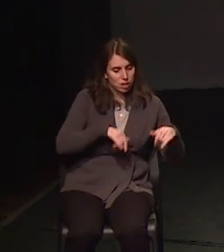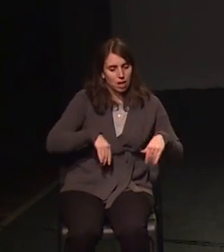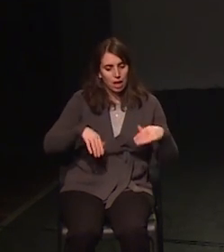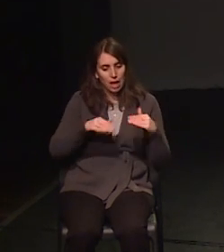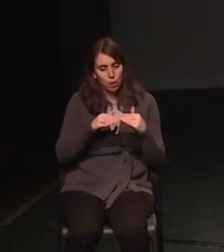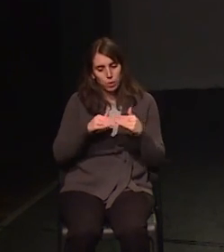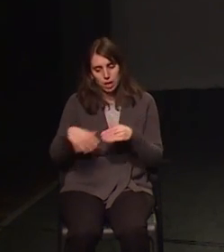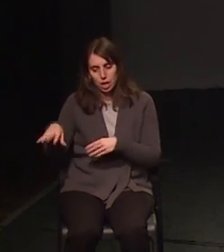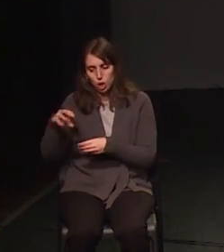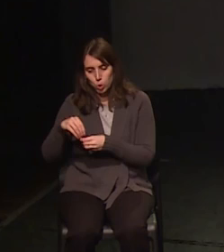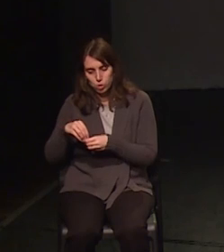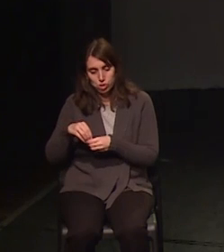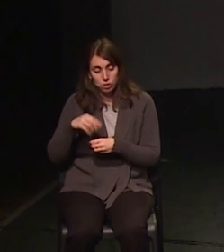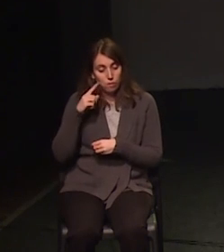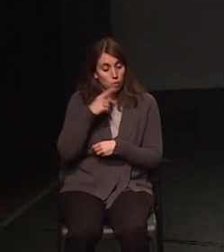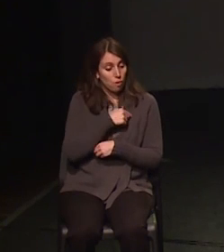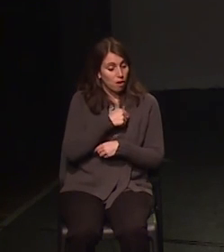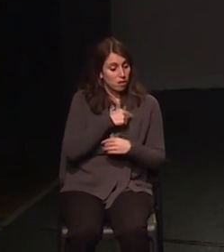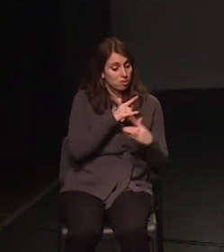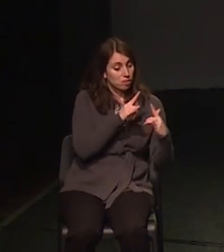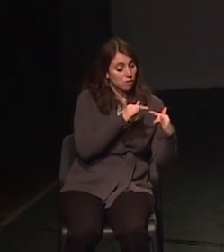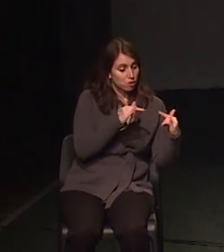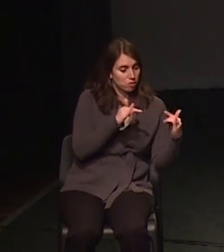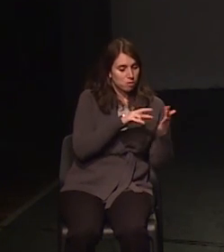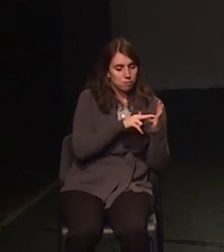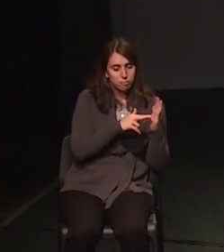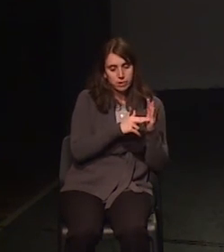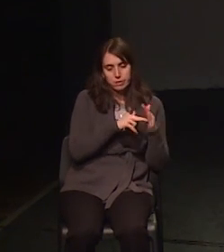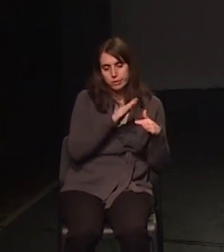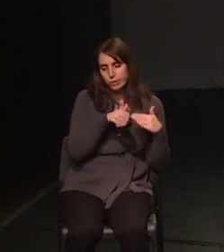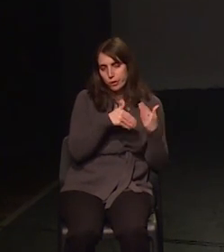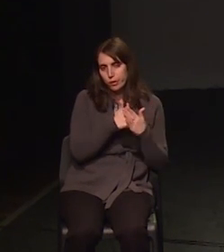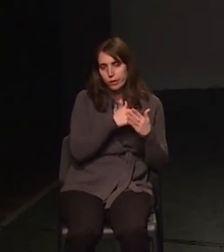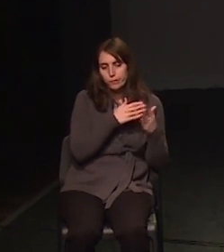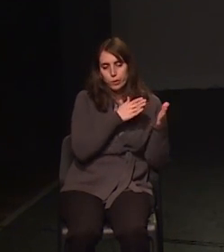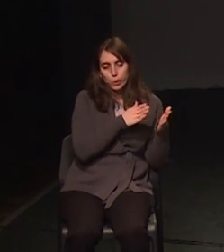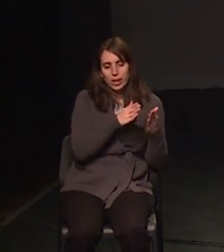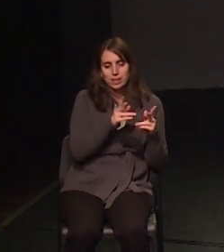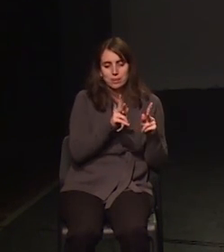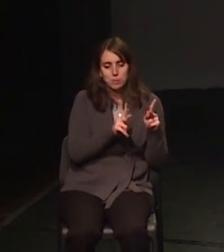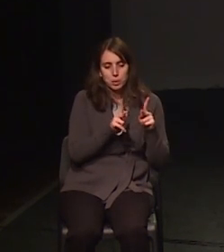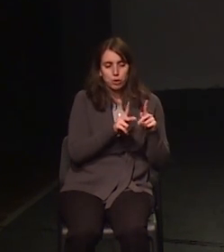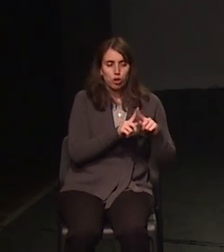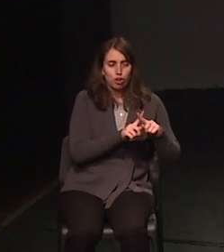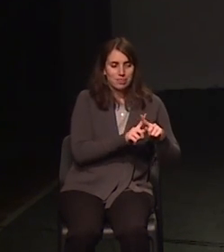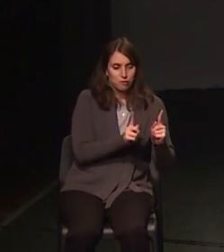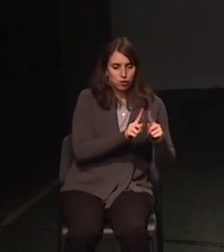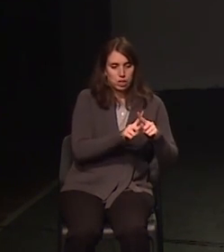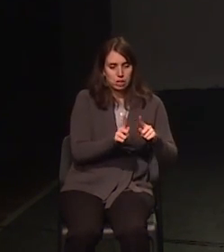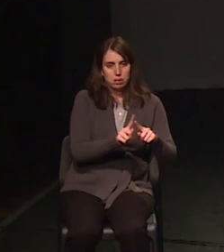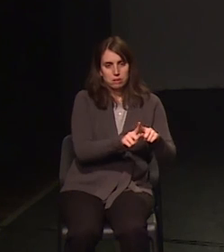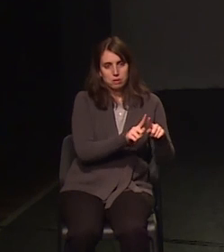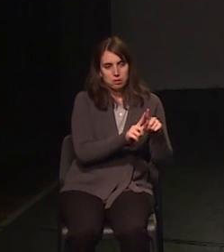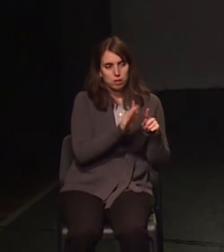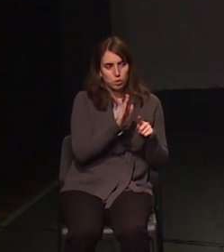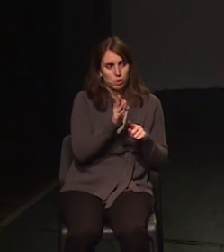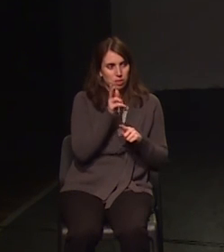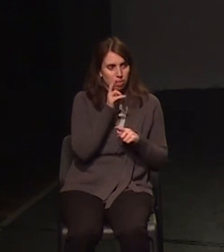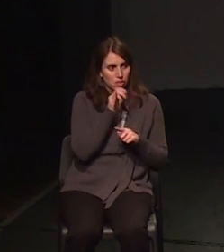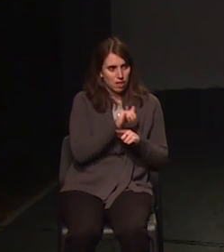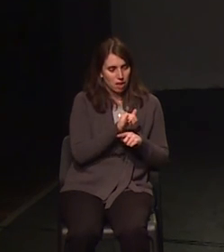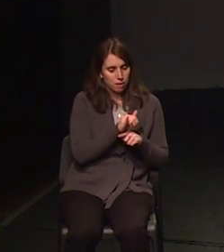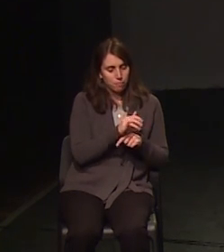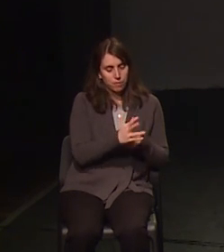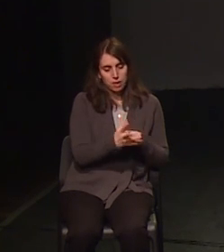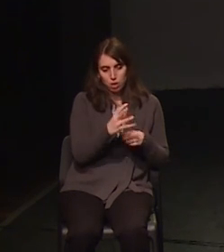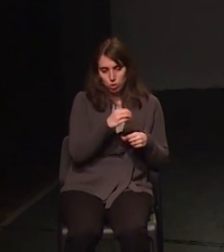diversity includes all of the ways in which people differ, and you'll hear this word differ a few times,